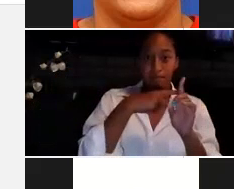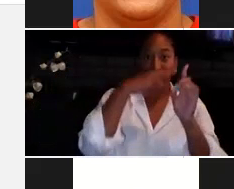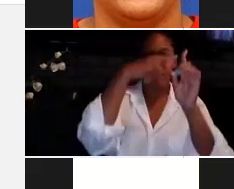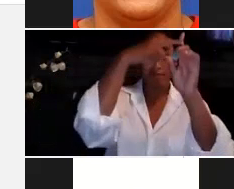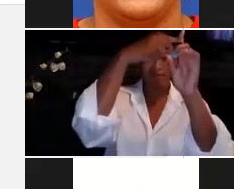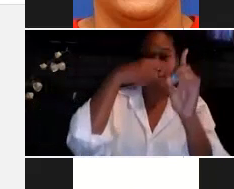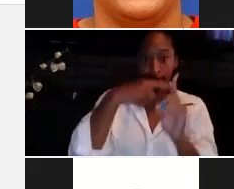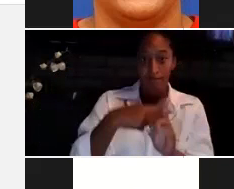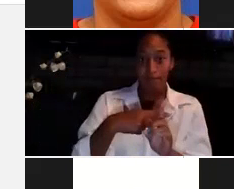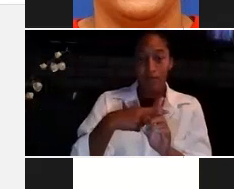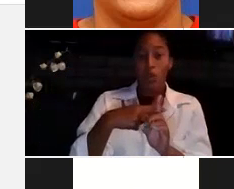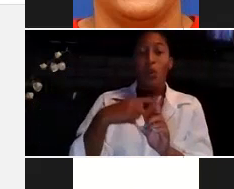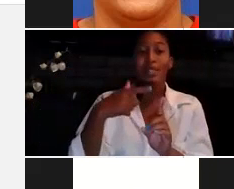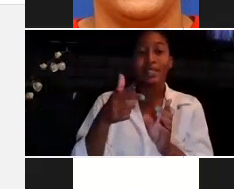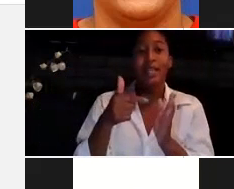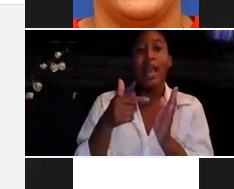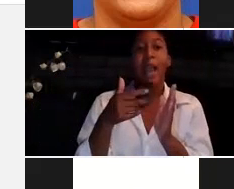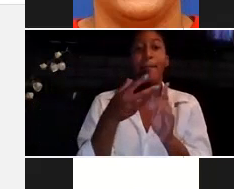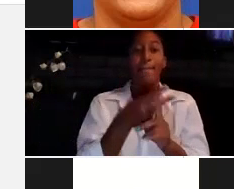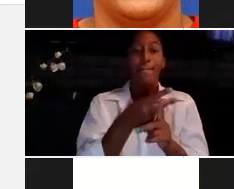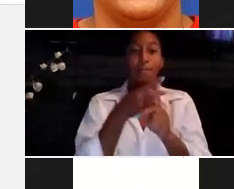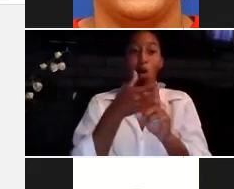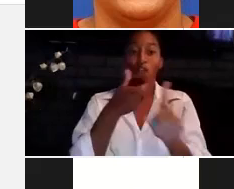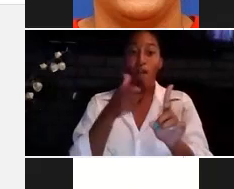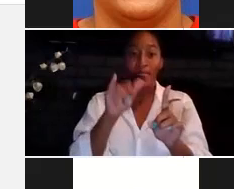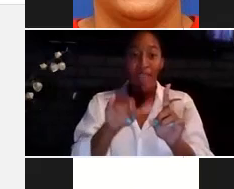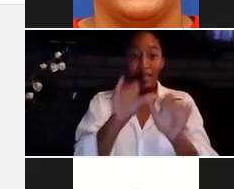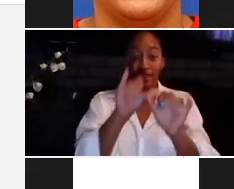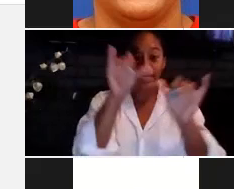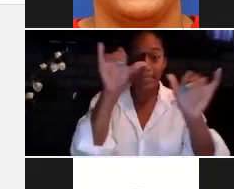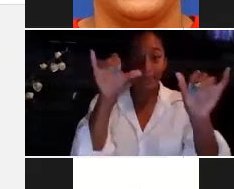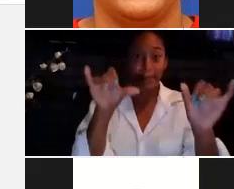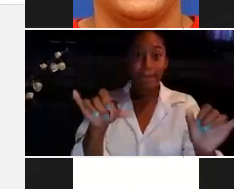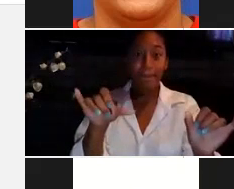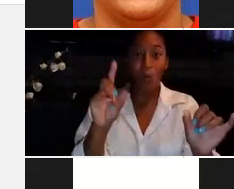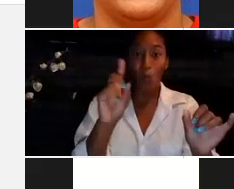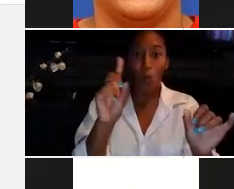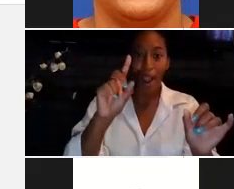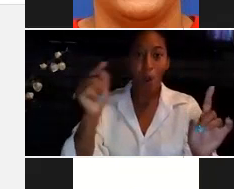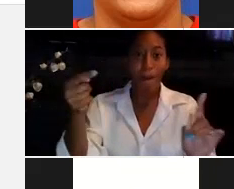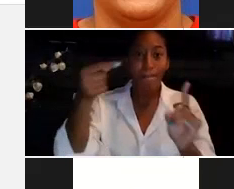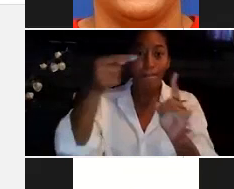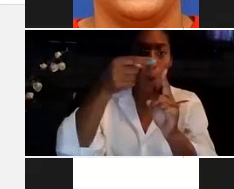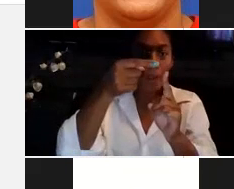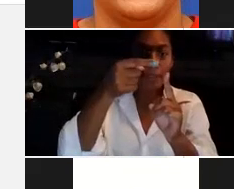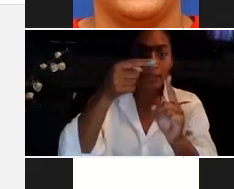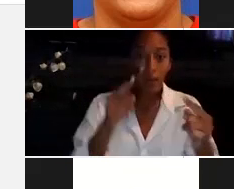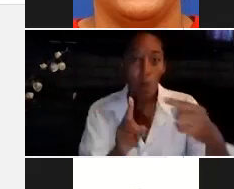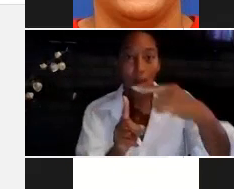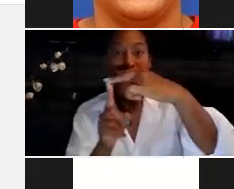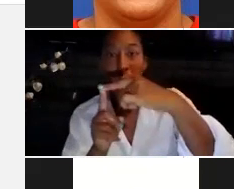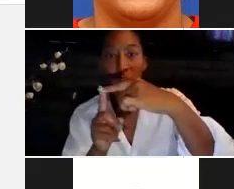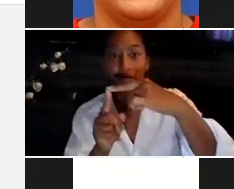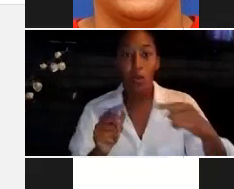our 1D motion because it's simple. It's simple. Just like using an arrow is a simple